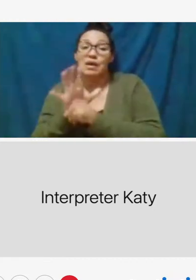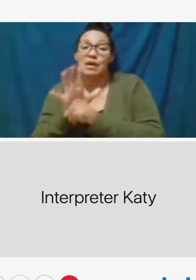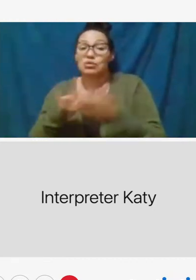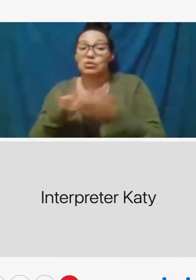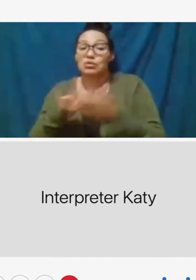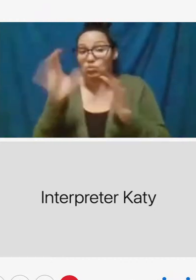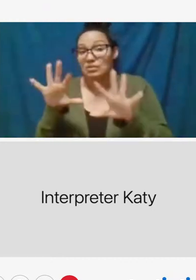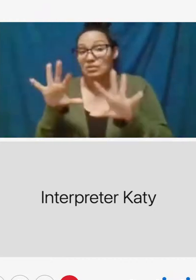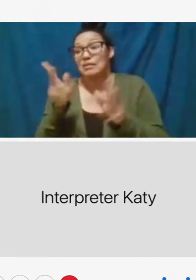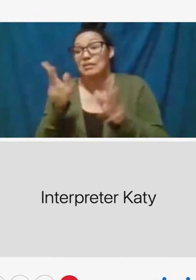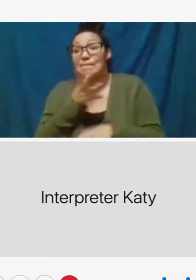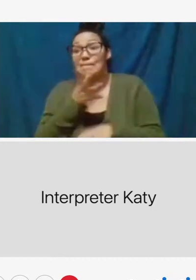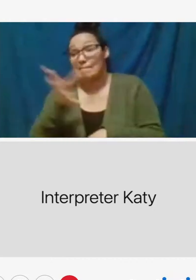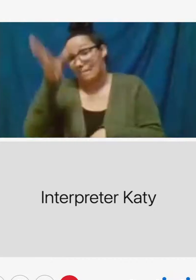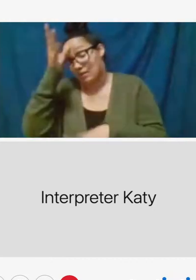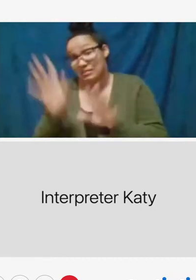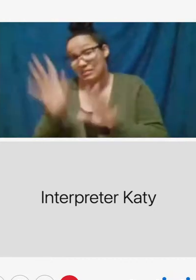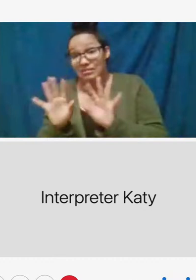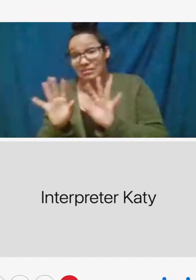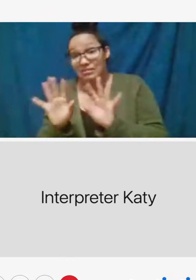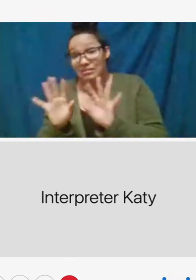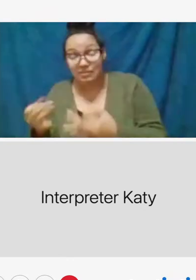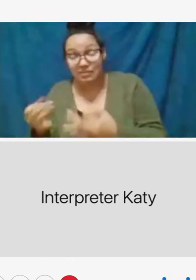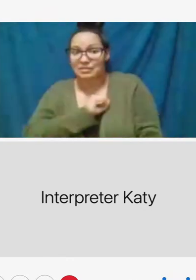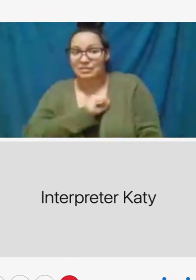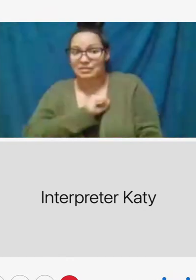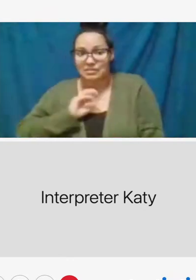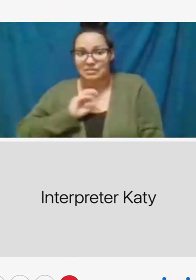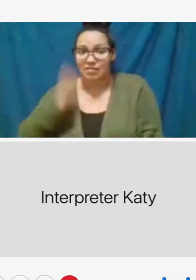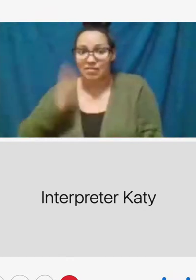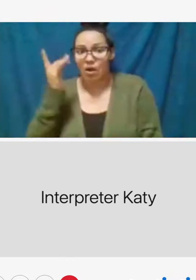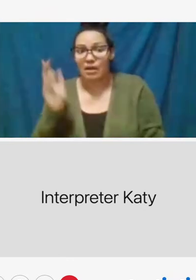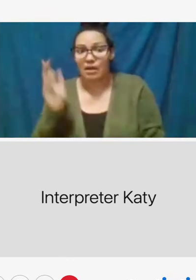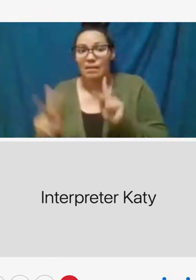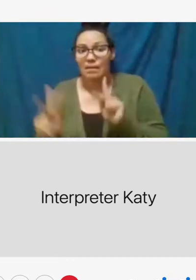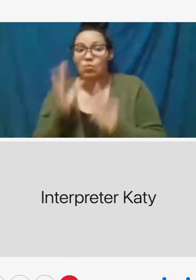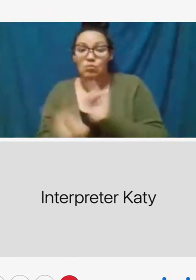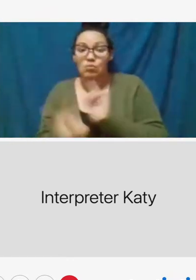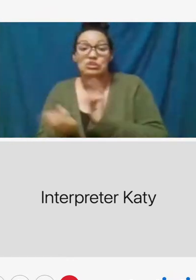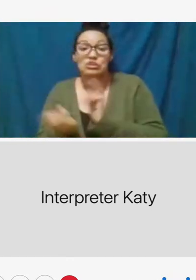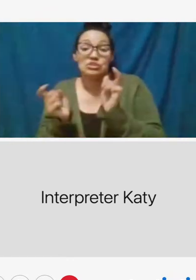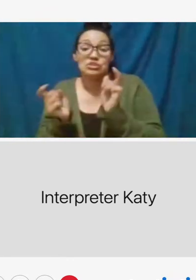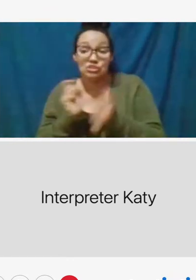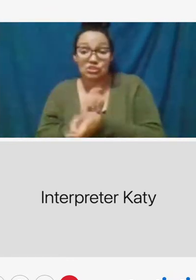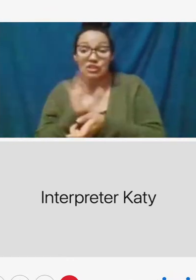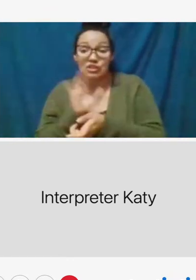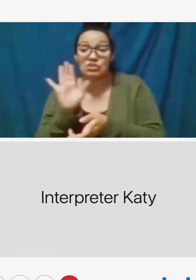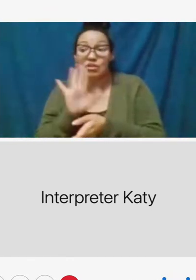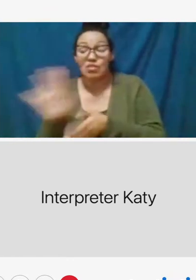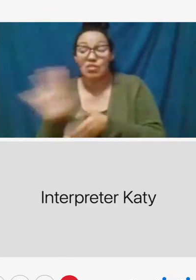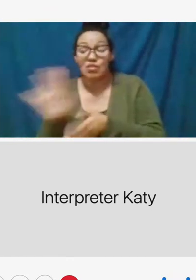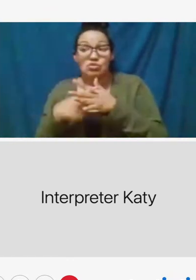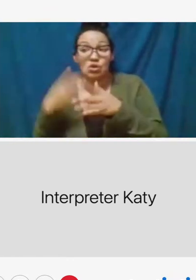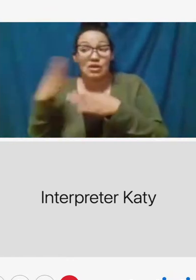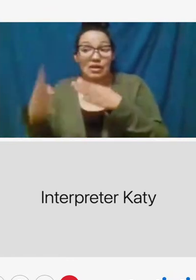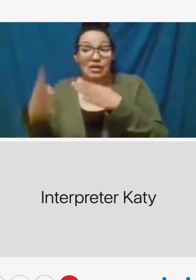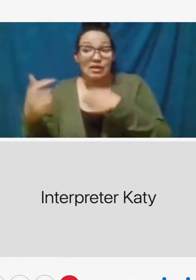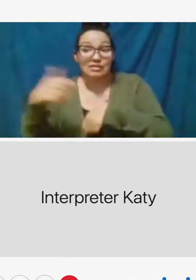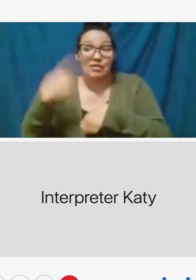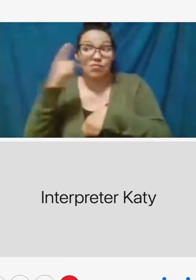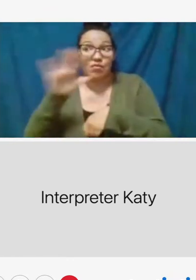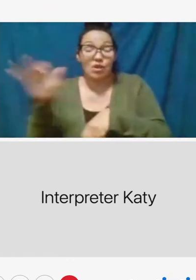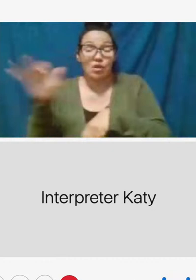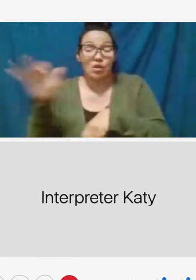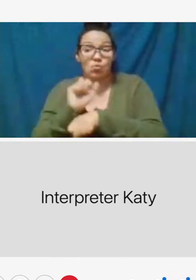affect staff because some people will change their their start and end times of their workdays transportation routes are definitely